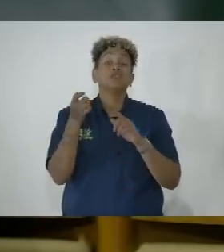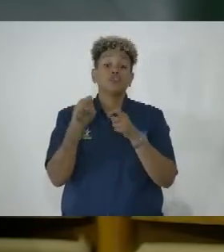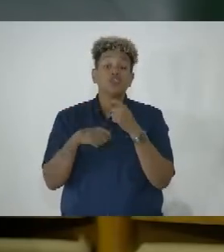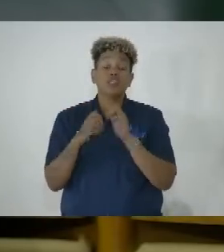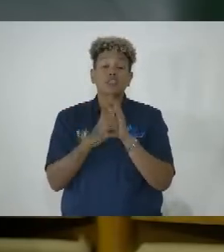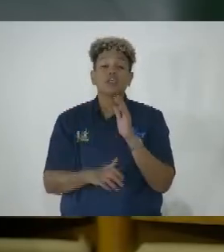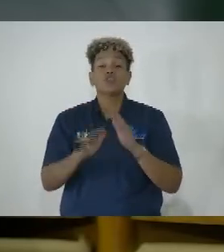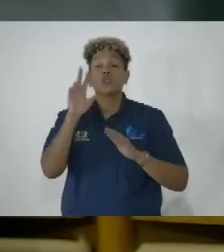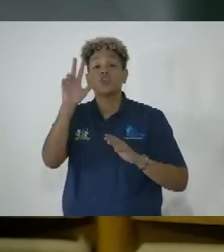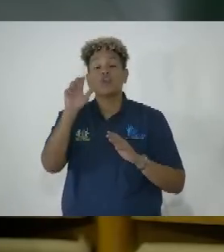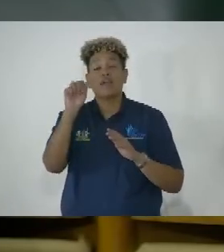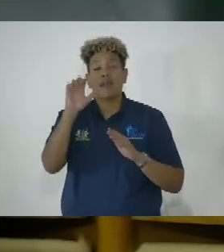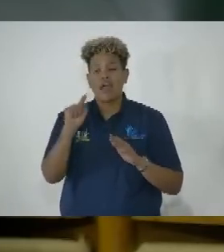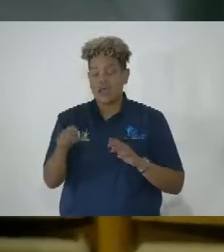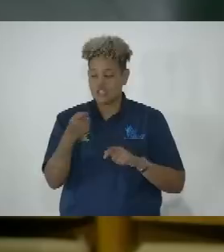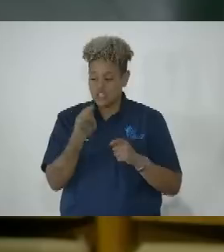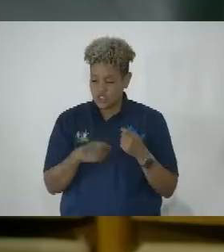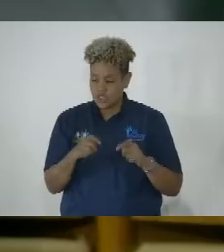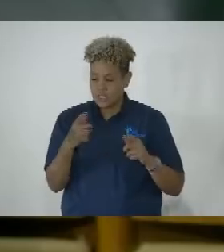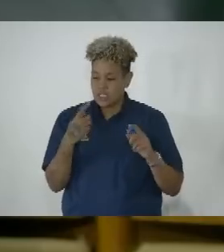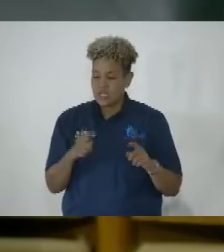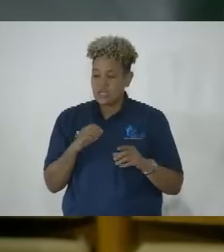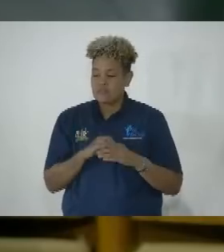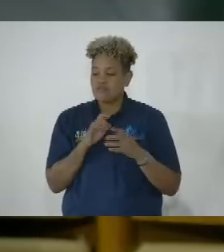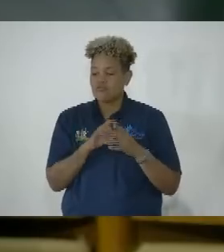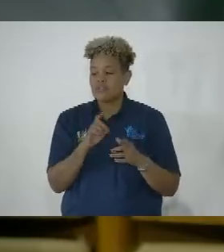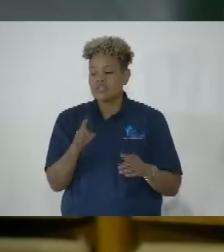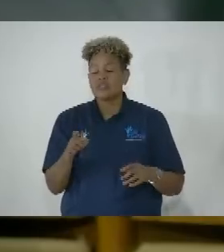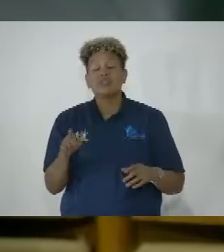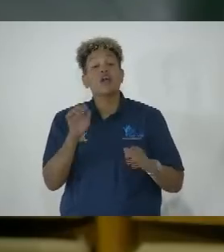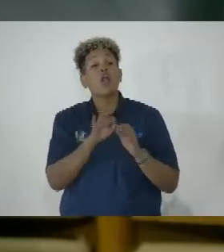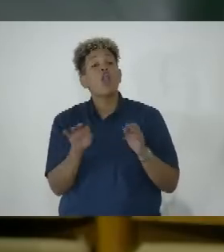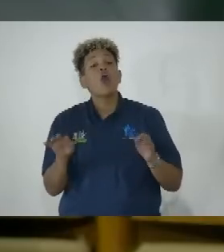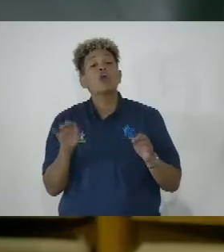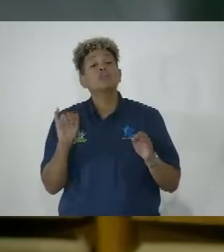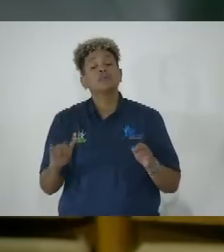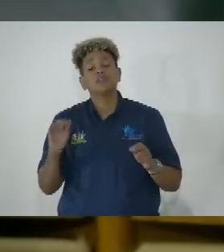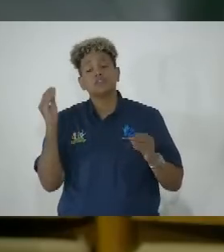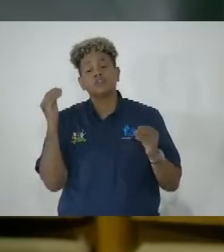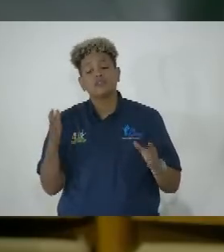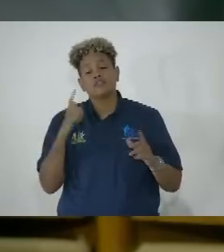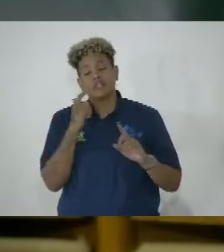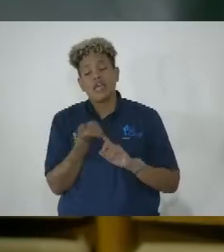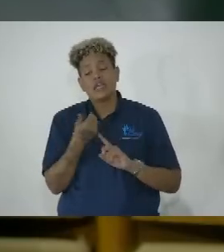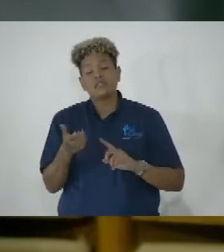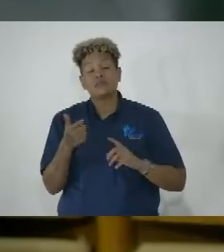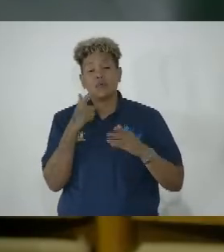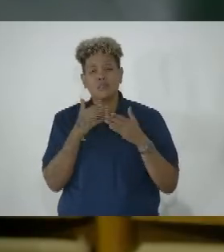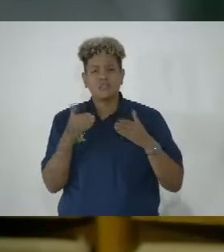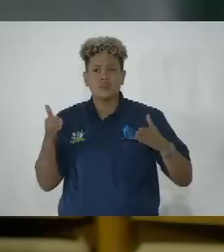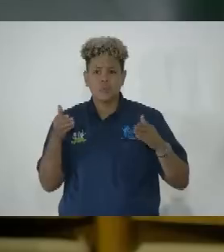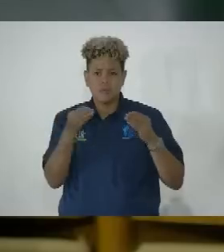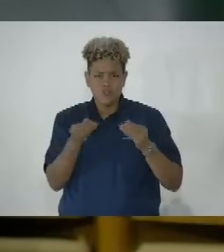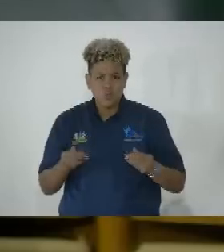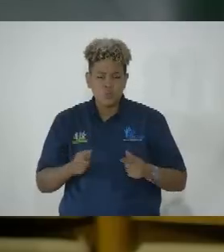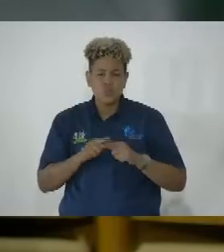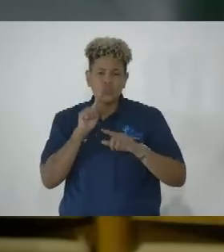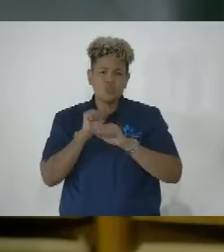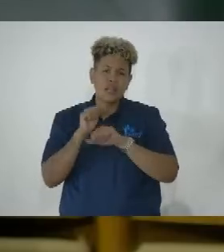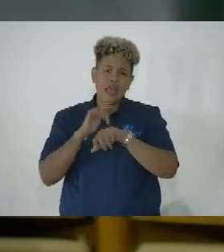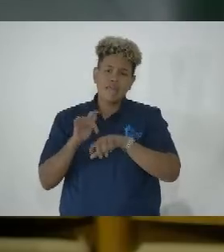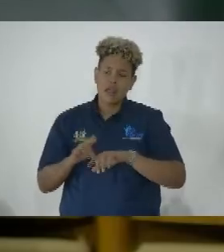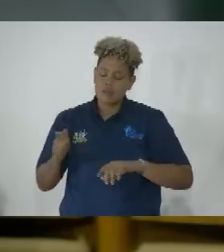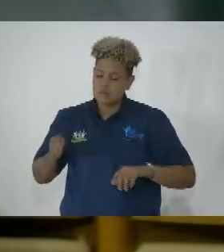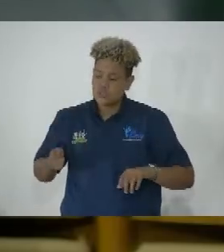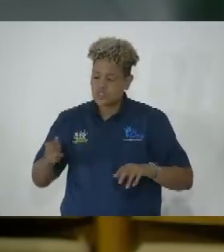Act. And this is the clause, Mr. President, that expands the scope of solutions available to a judge